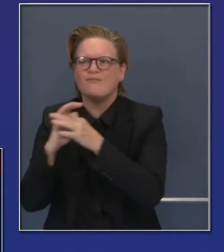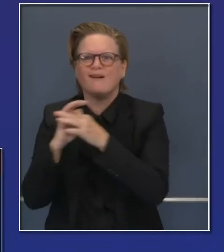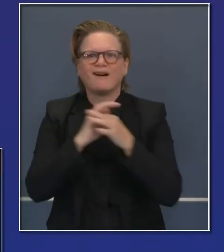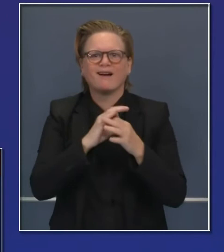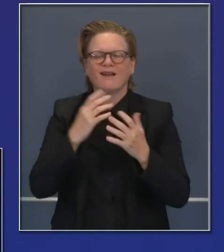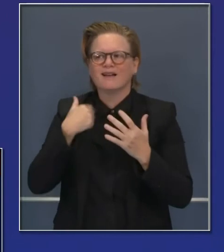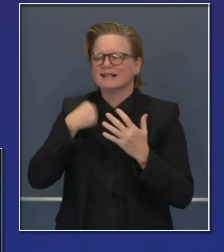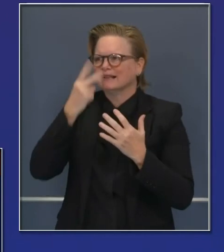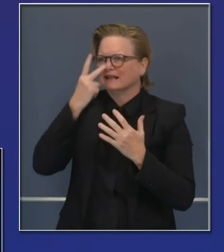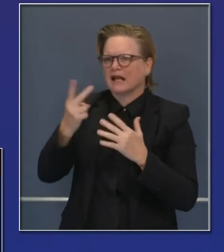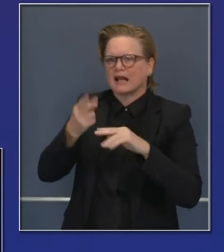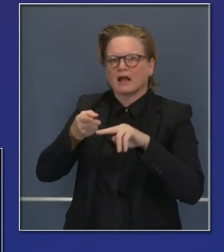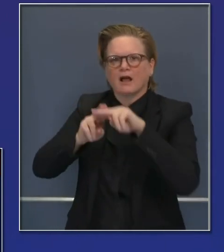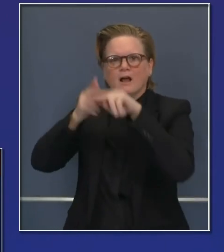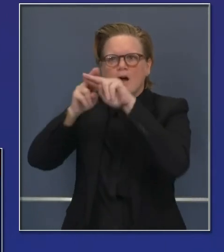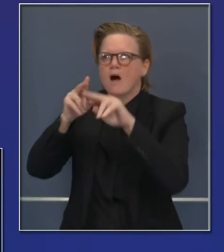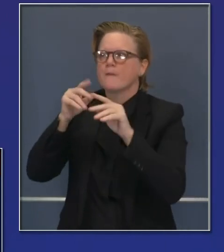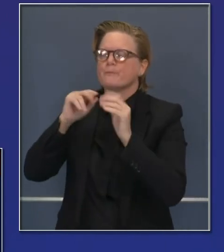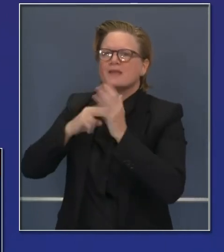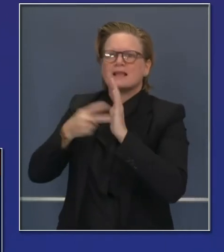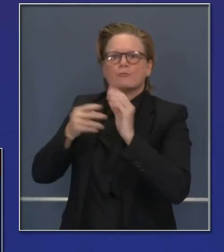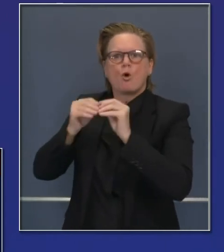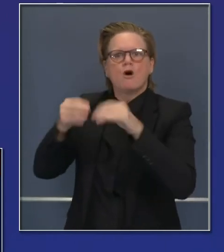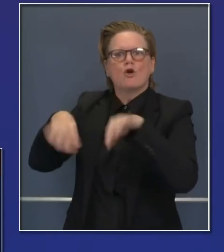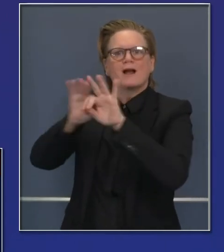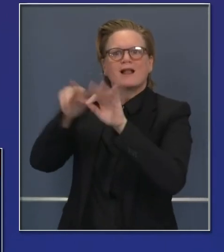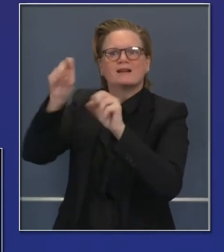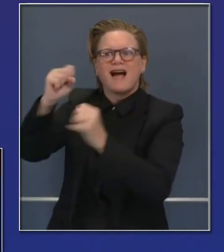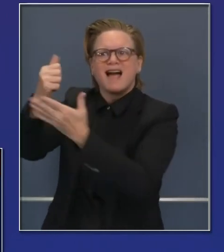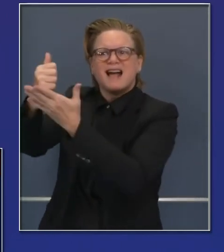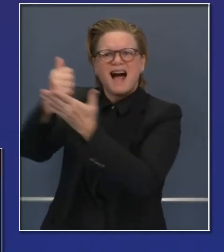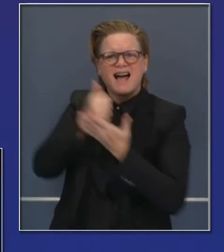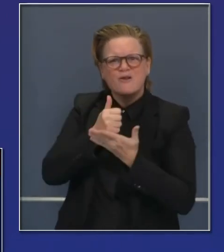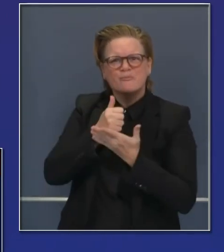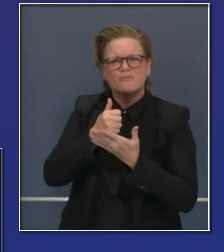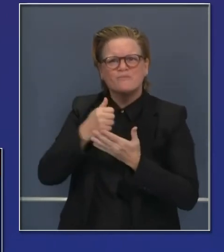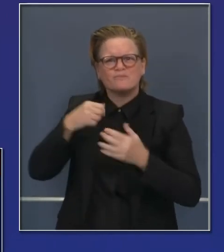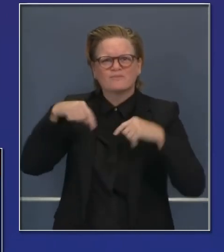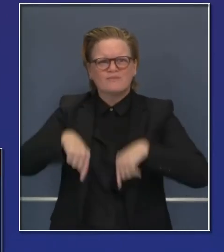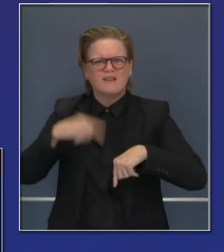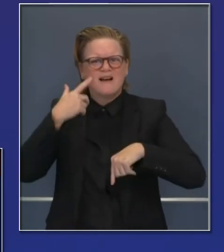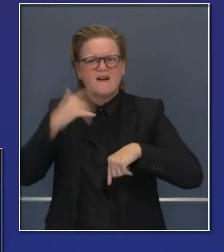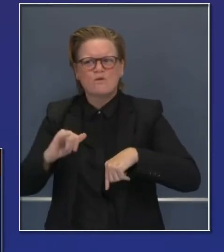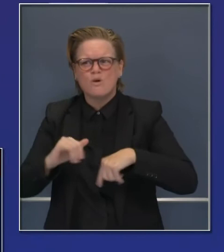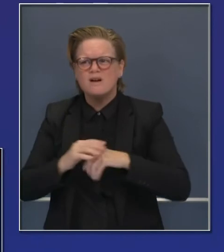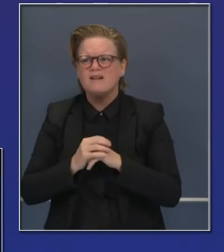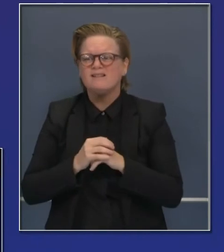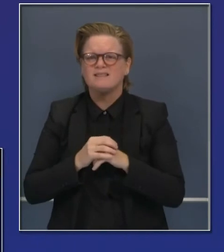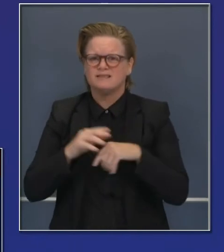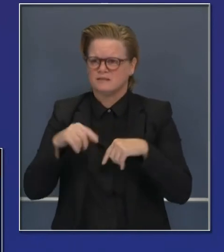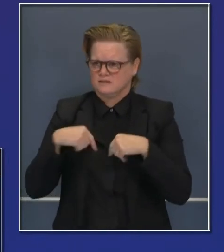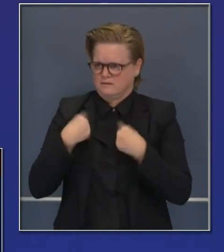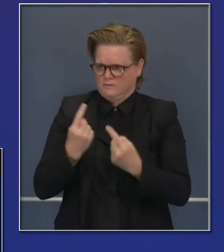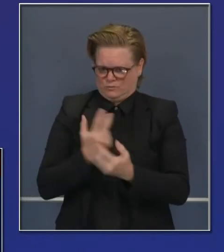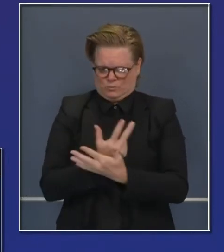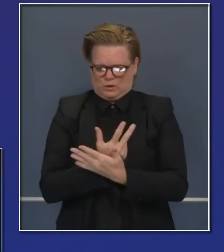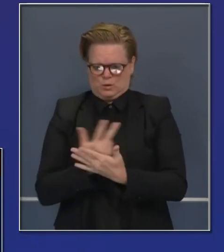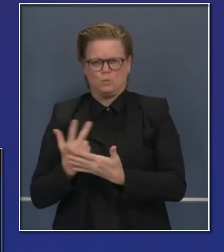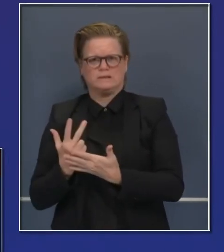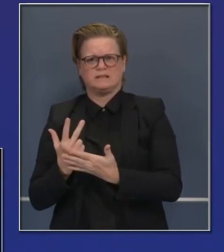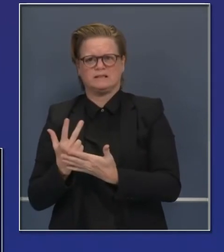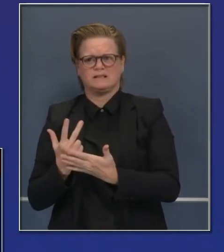this very, very challenging next, not just 3 weeks, but likely next month, month and a half, maybe as much as 2